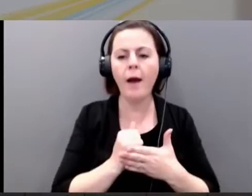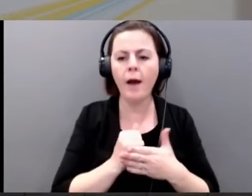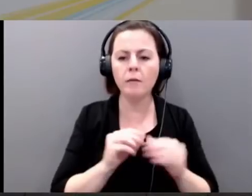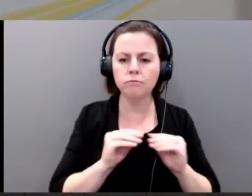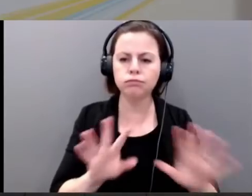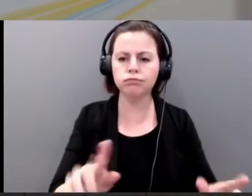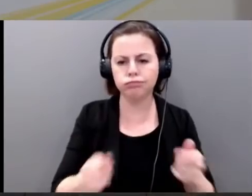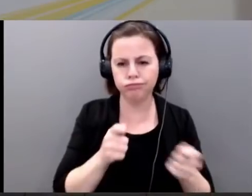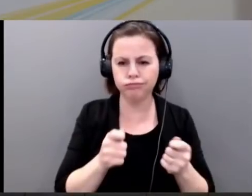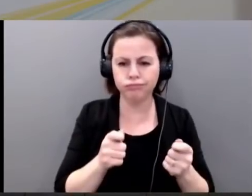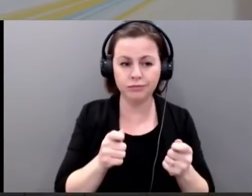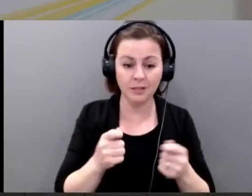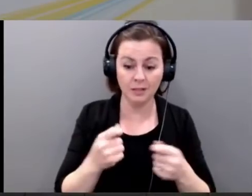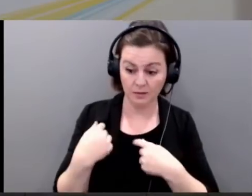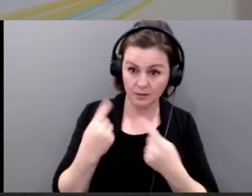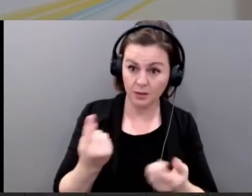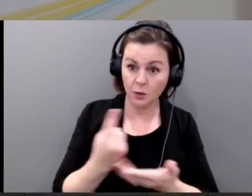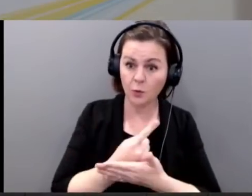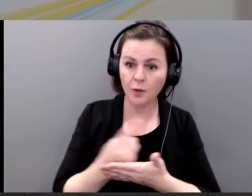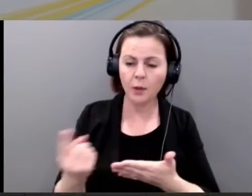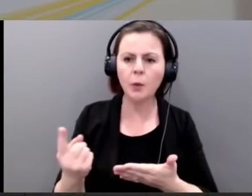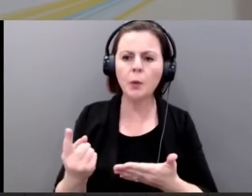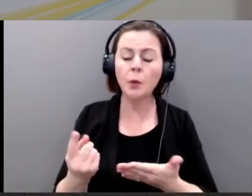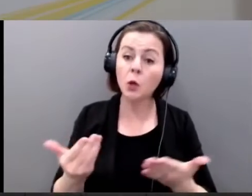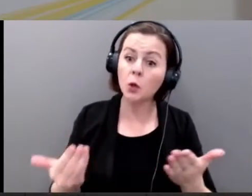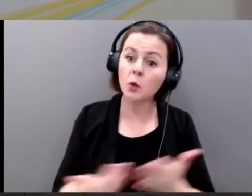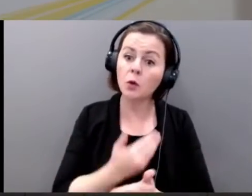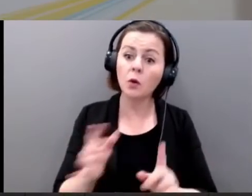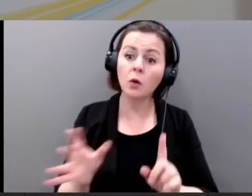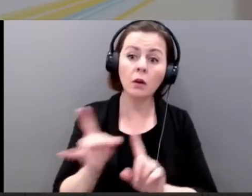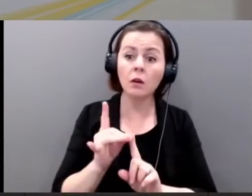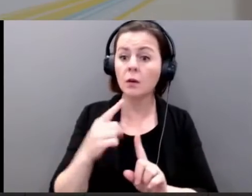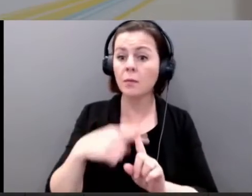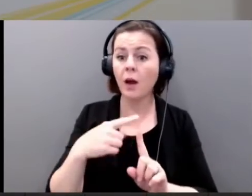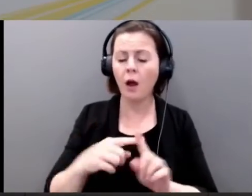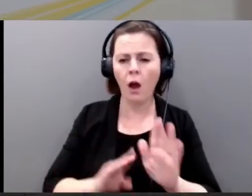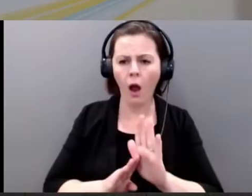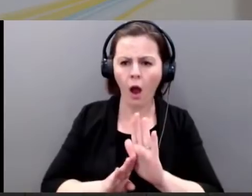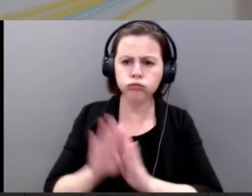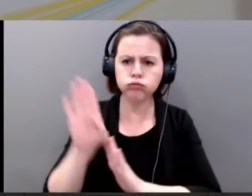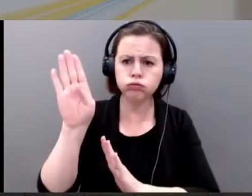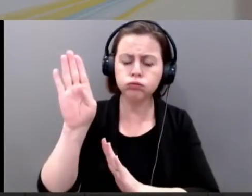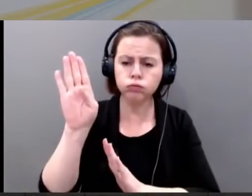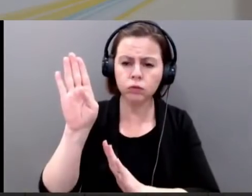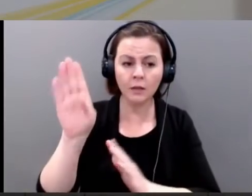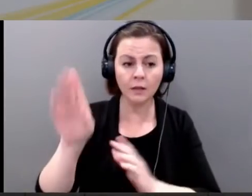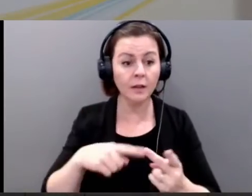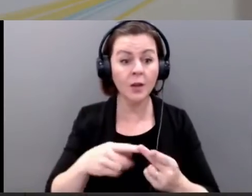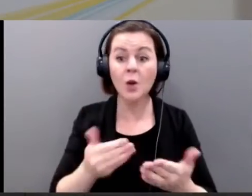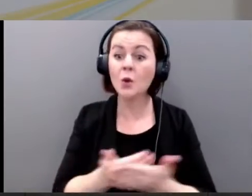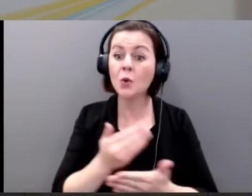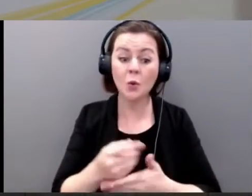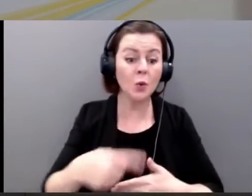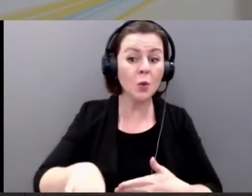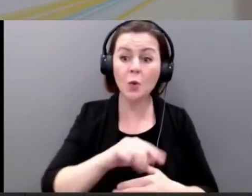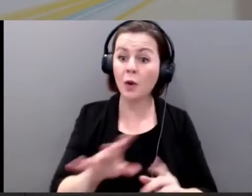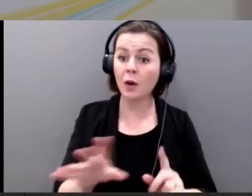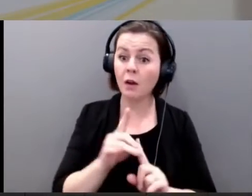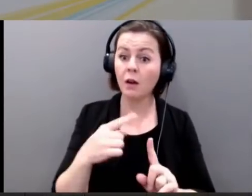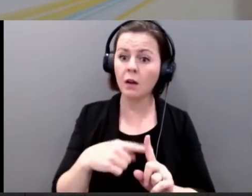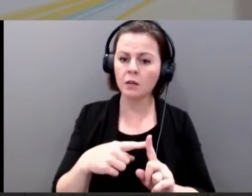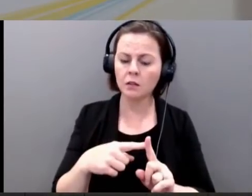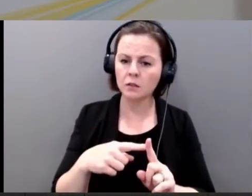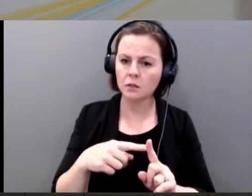I observe a sharp rise in the number of new cases of COVID-19. The majority of new cases have no history of recent